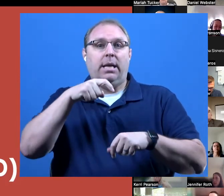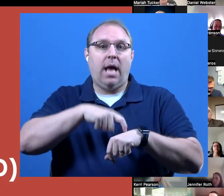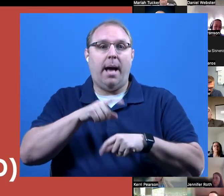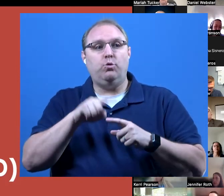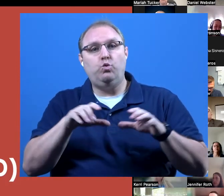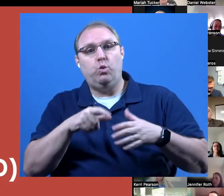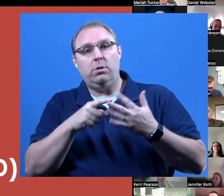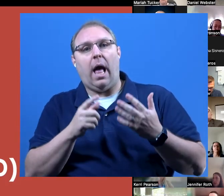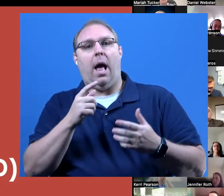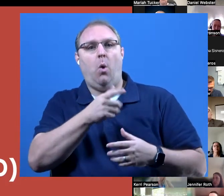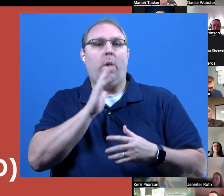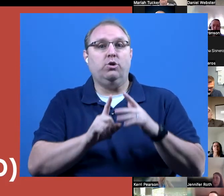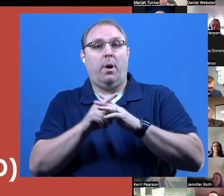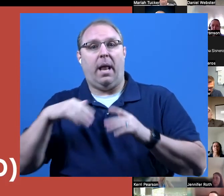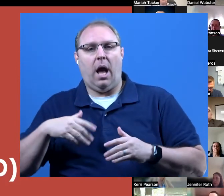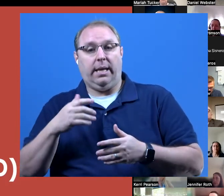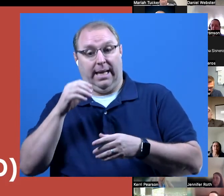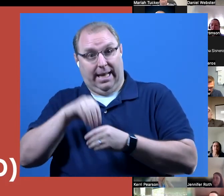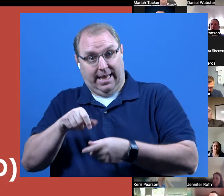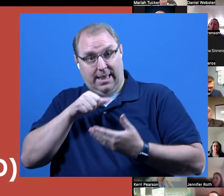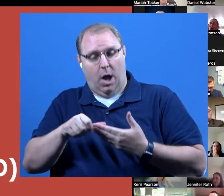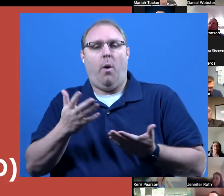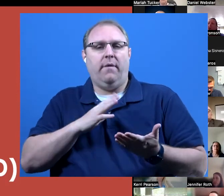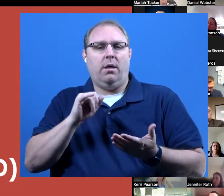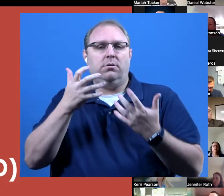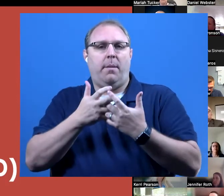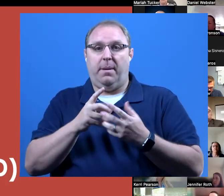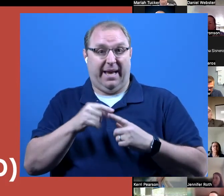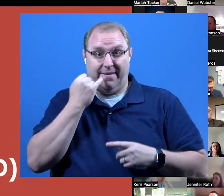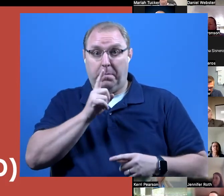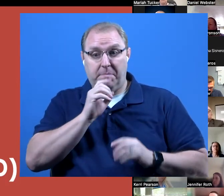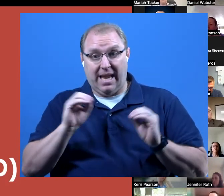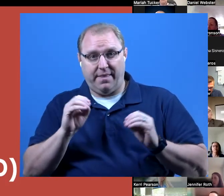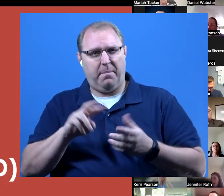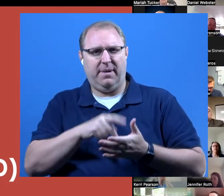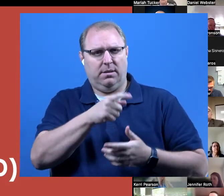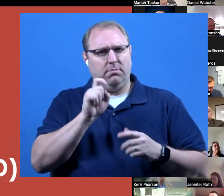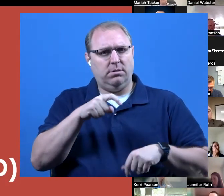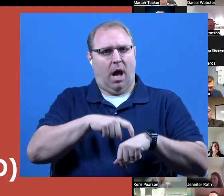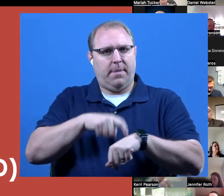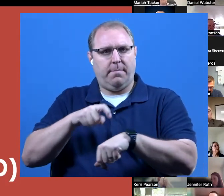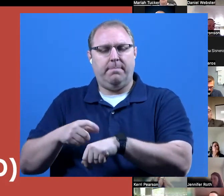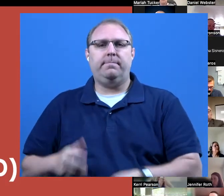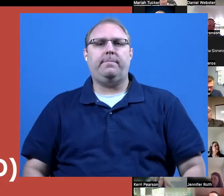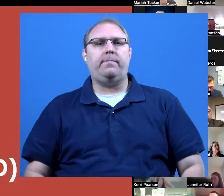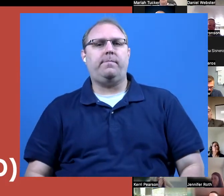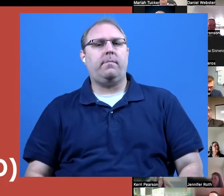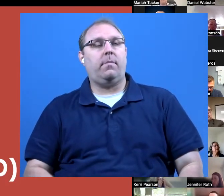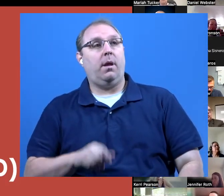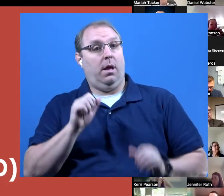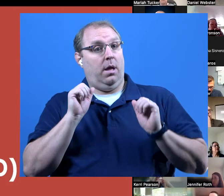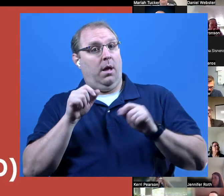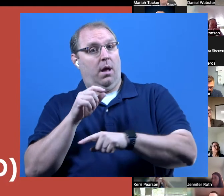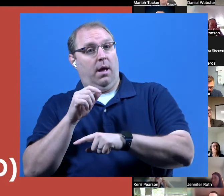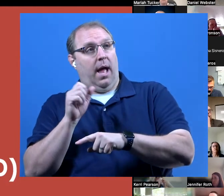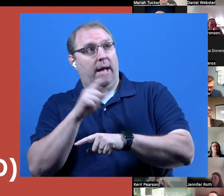Can you note in UPM that an individual is on FMLA leave or time off